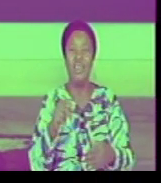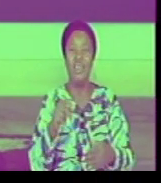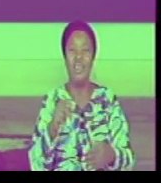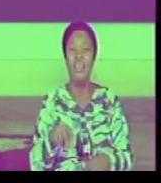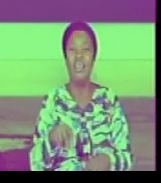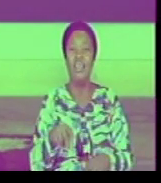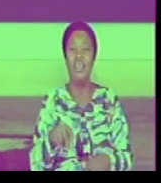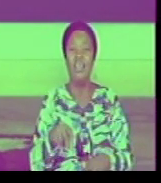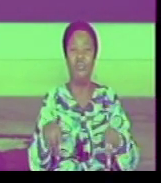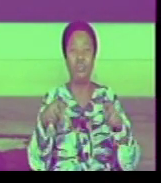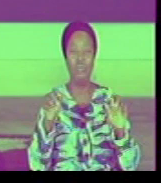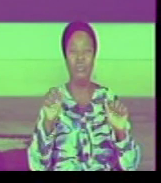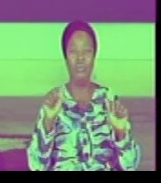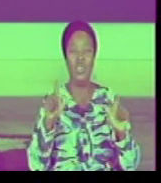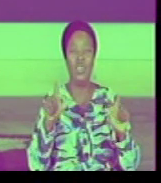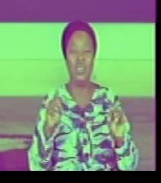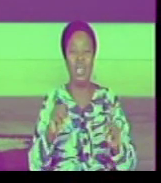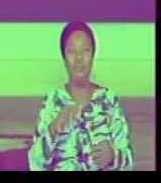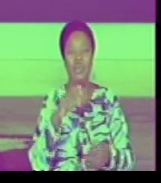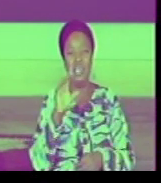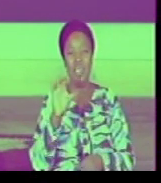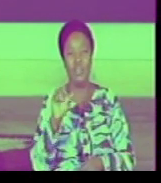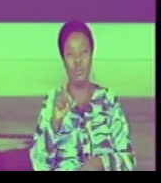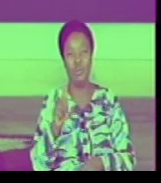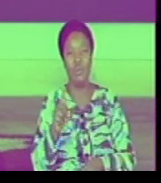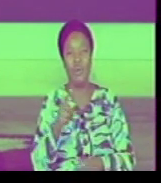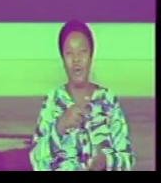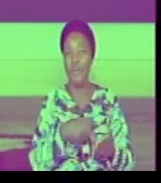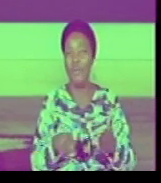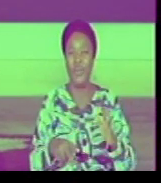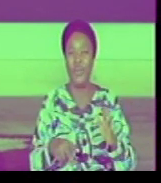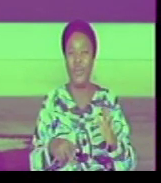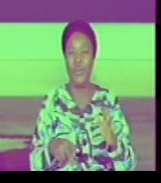Psalm 81, I'm reading from verse 13.